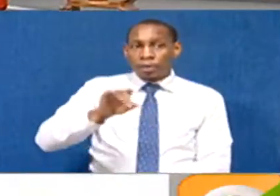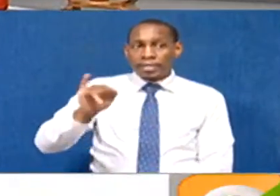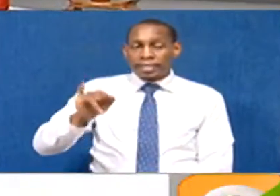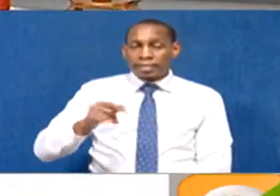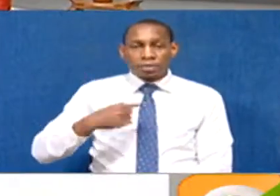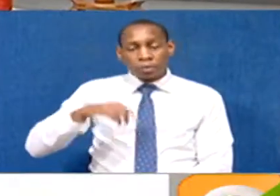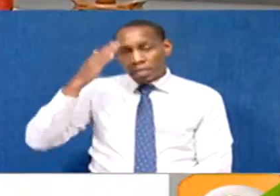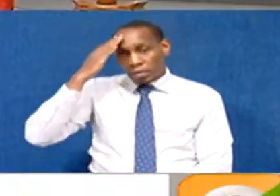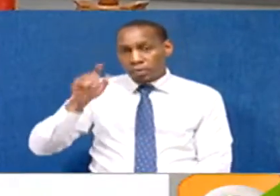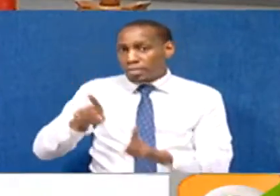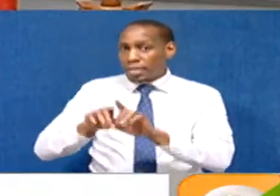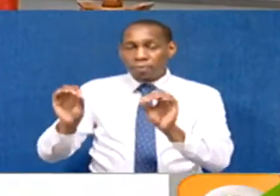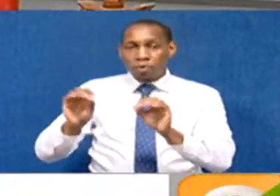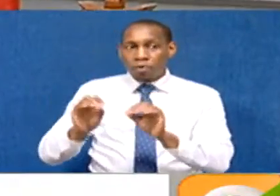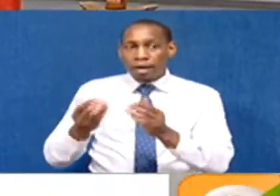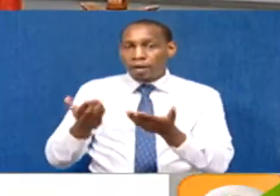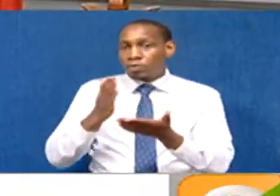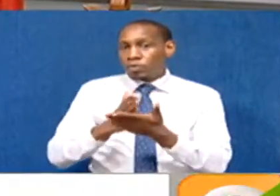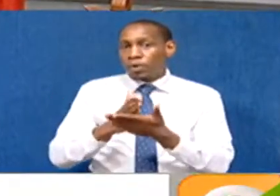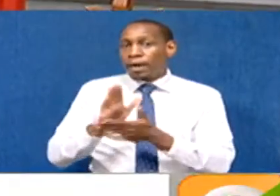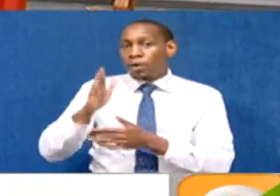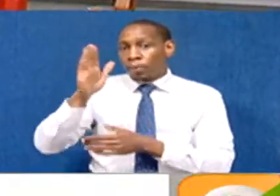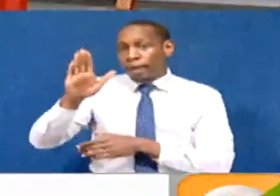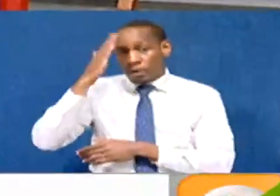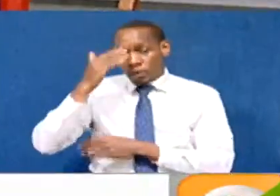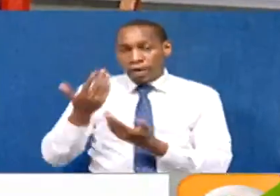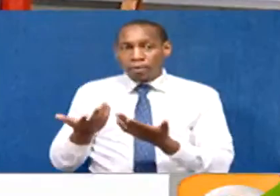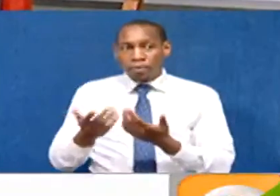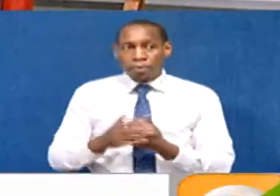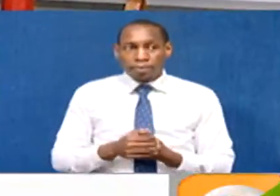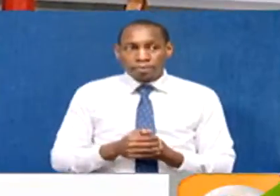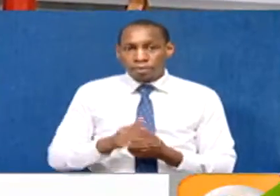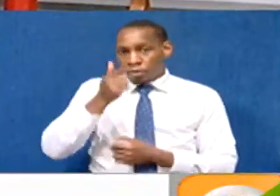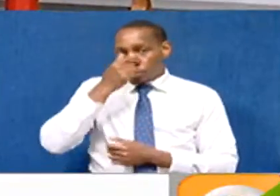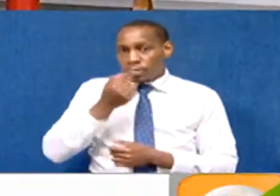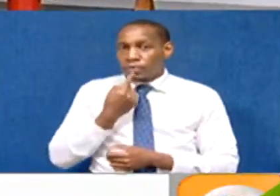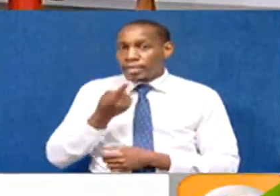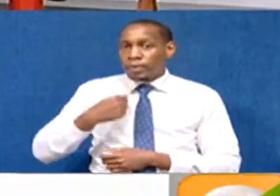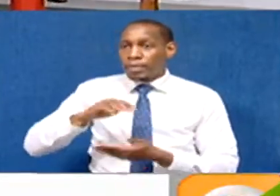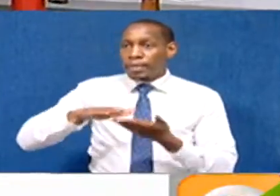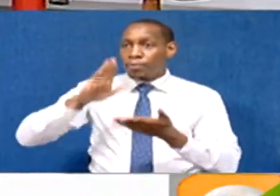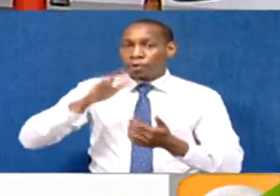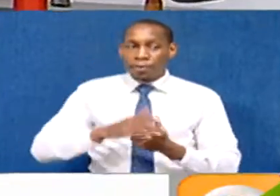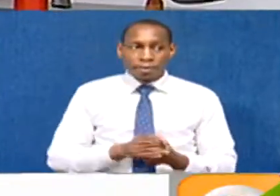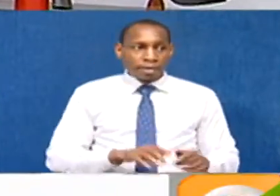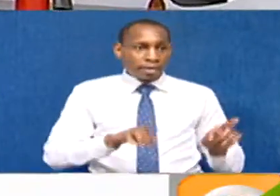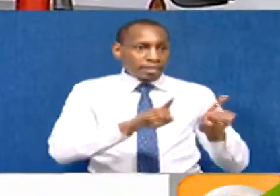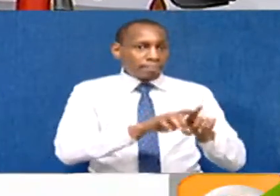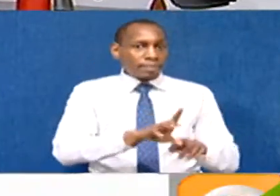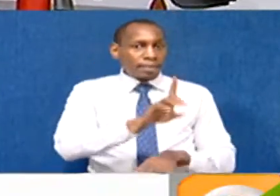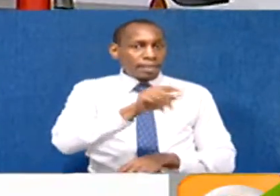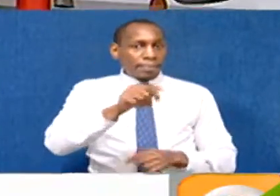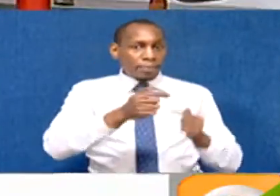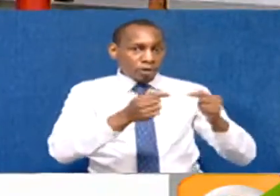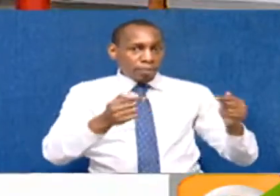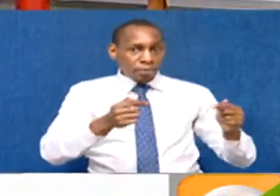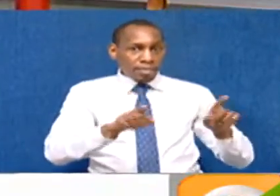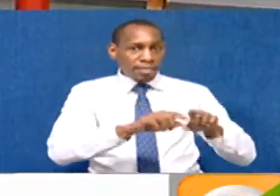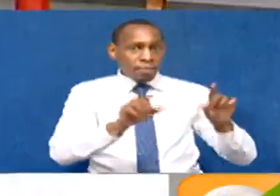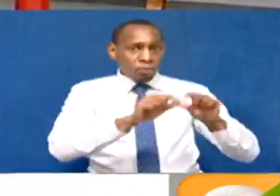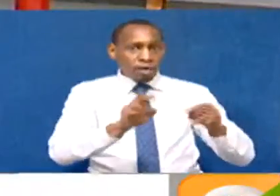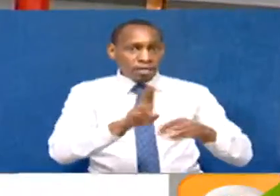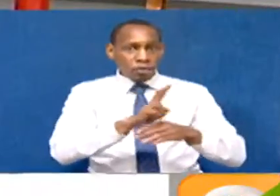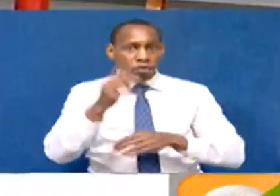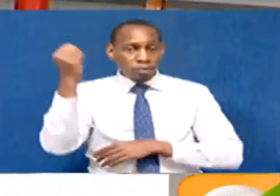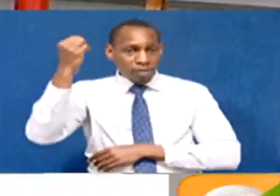We don't know this for a fact. How do we know? How do you know? And the DPP. I wish you would tell us. You know the files. The very DPP they have been fighting and saying is being